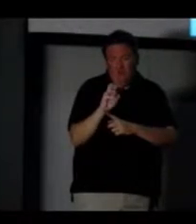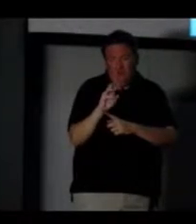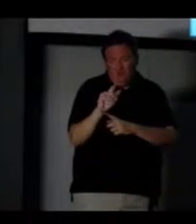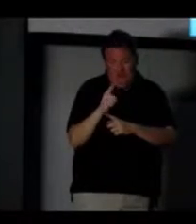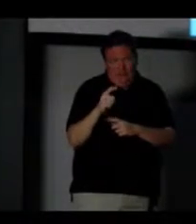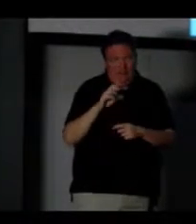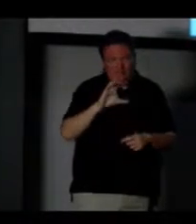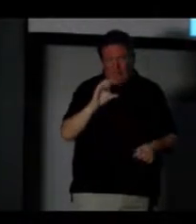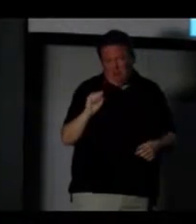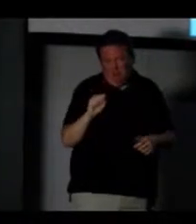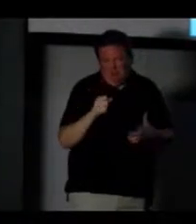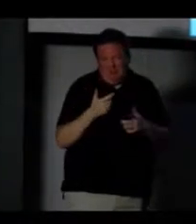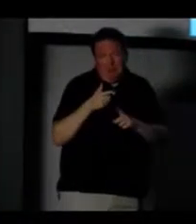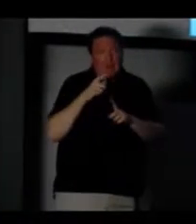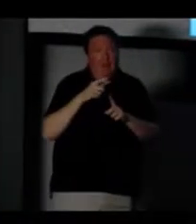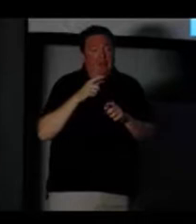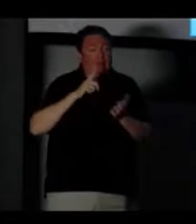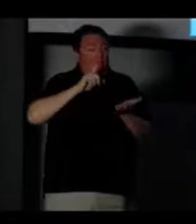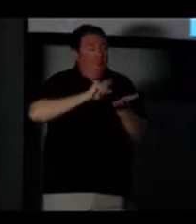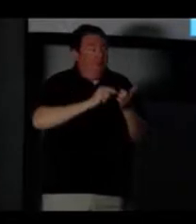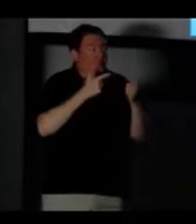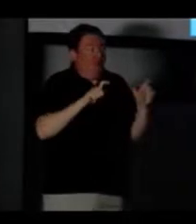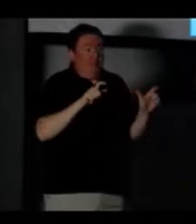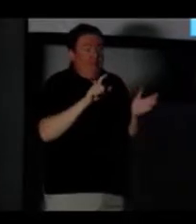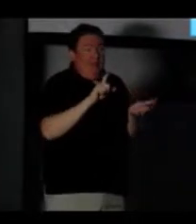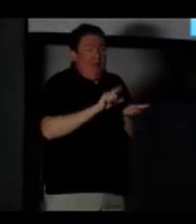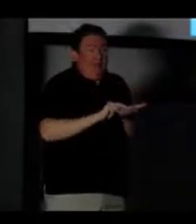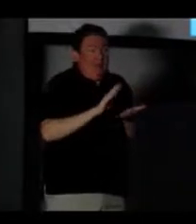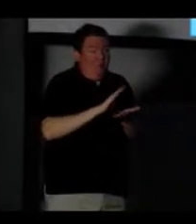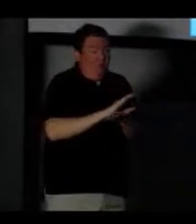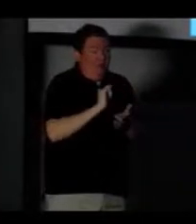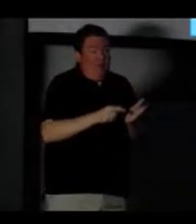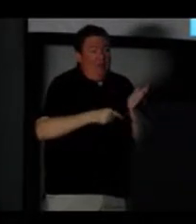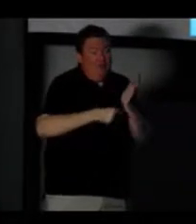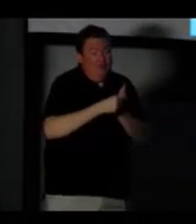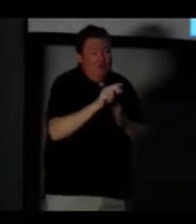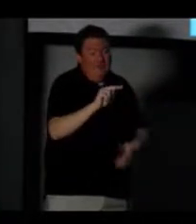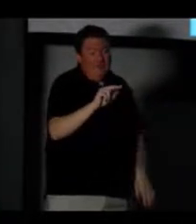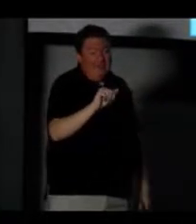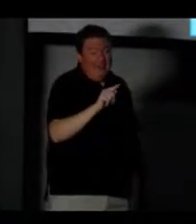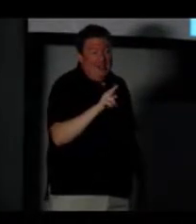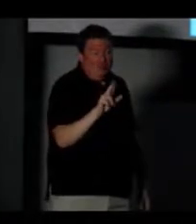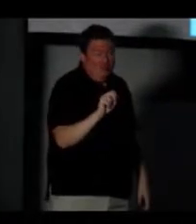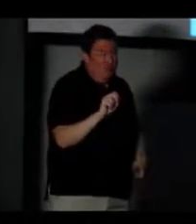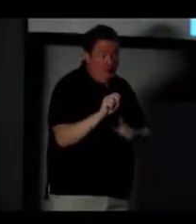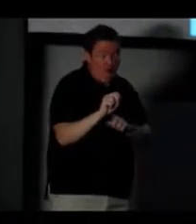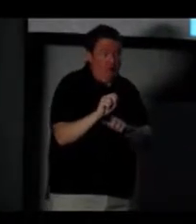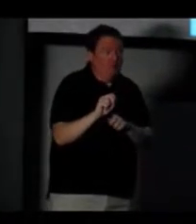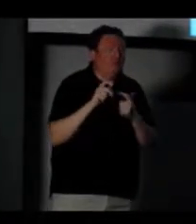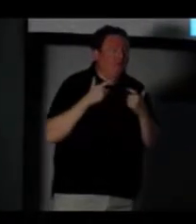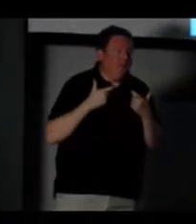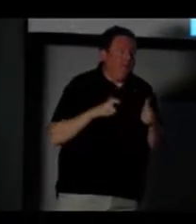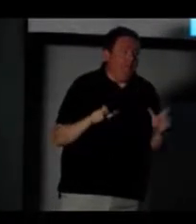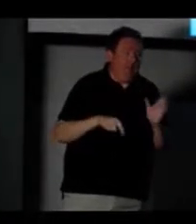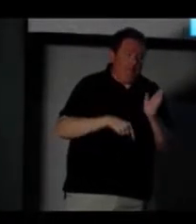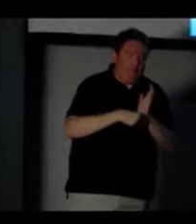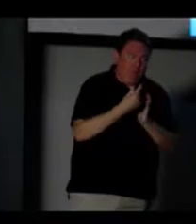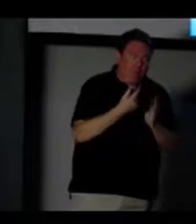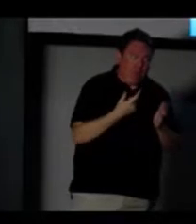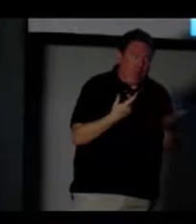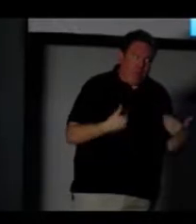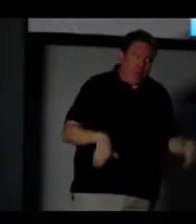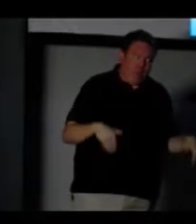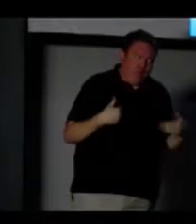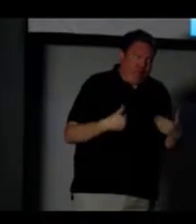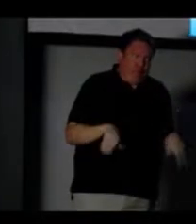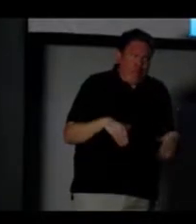big paper about this in the journal called Nature, which in the scientific world is a big deal. It's one of the big, Nature and Science are considered two